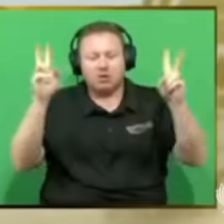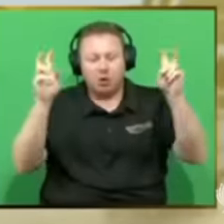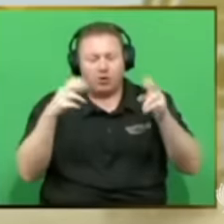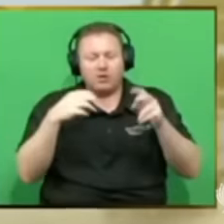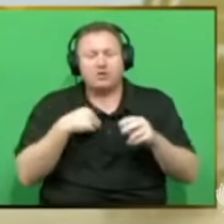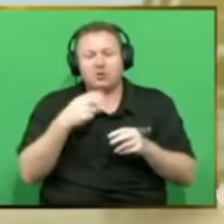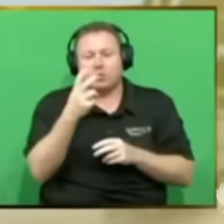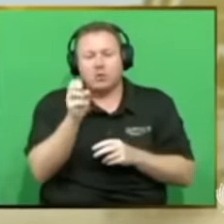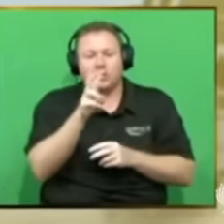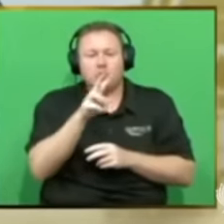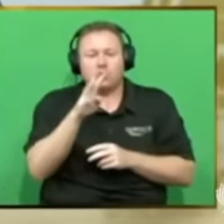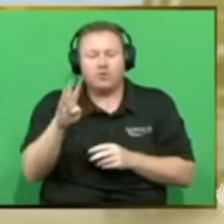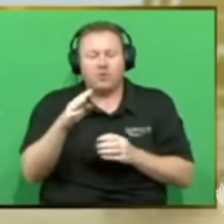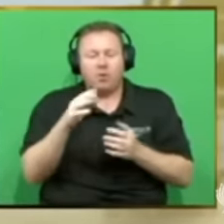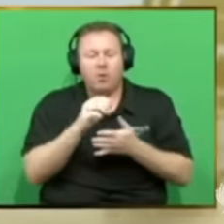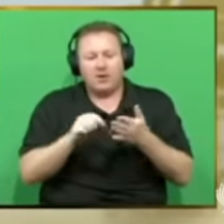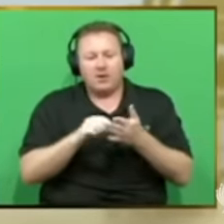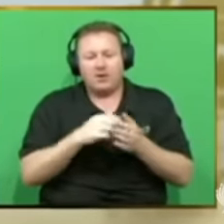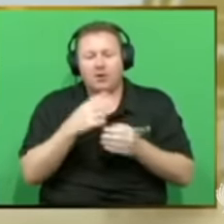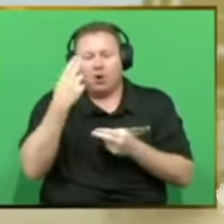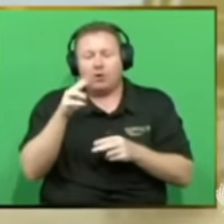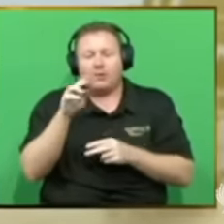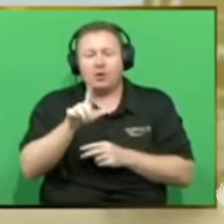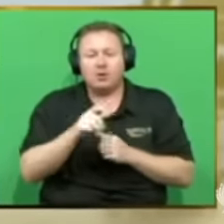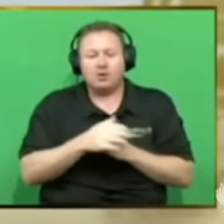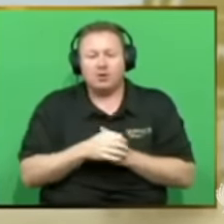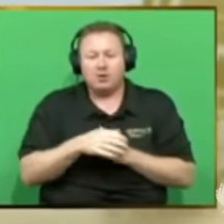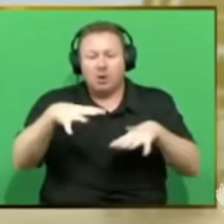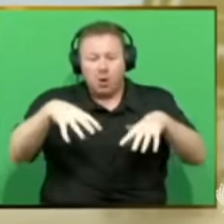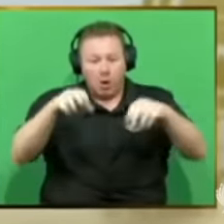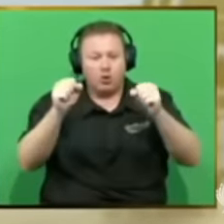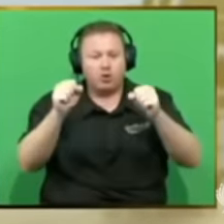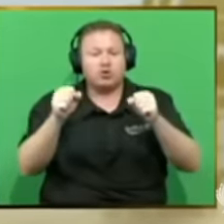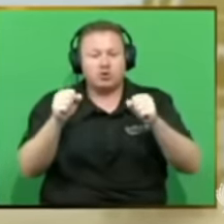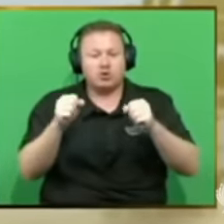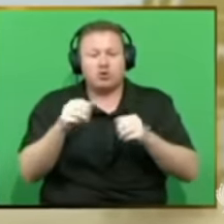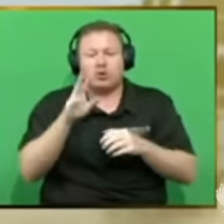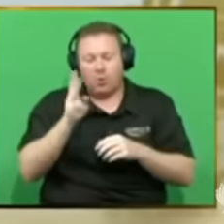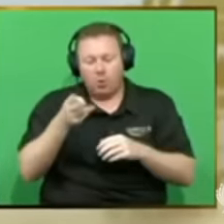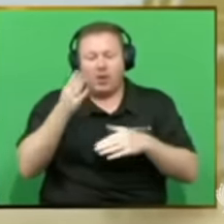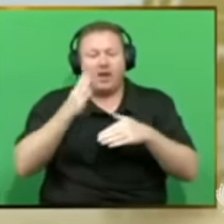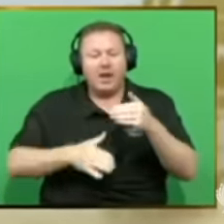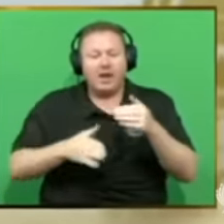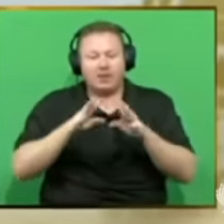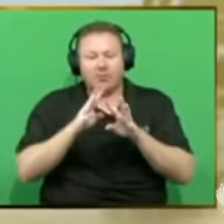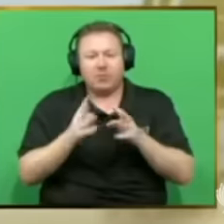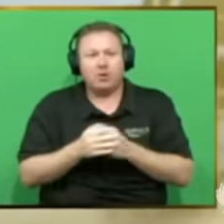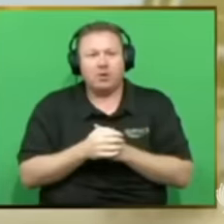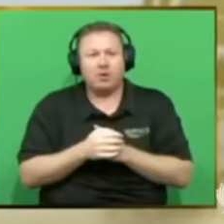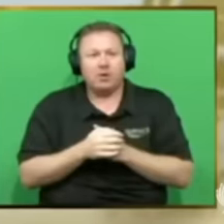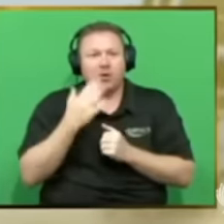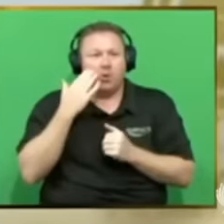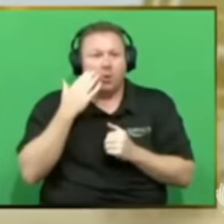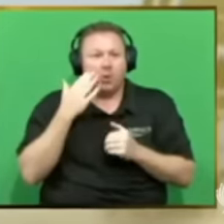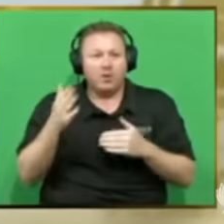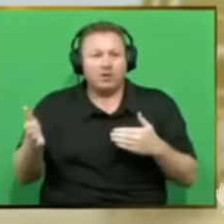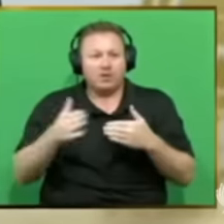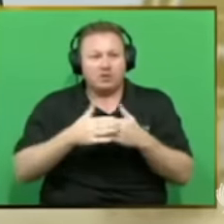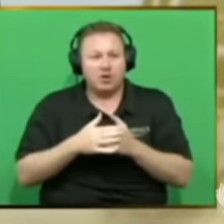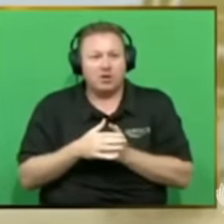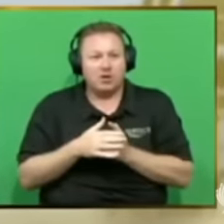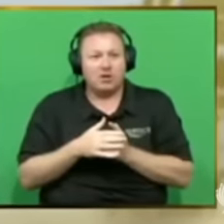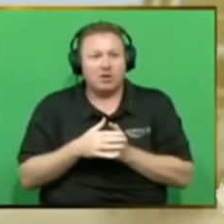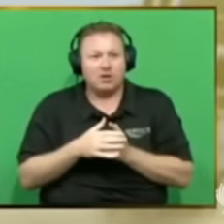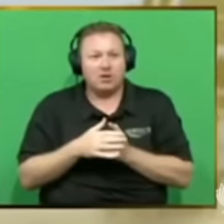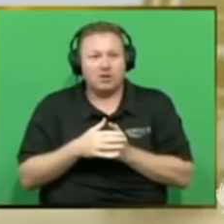Clearly, for Honourable Lucas, load shedding will be the end of the world when it eventually shuts down her local source